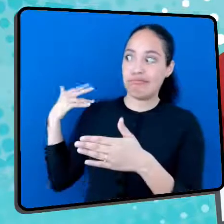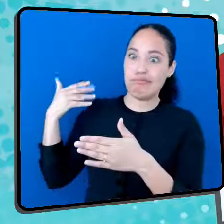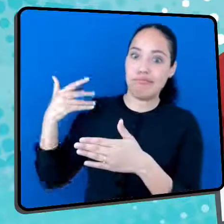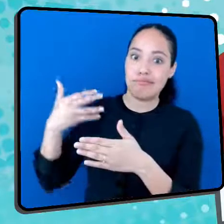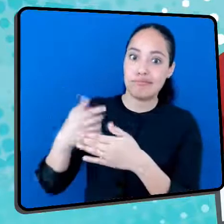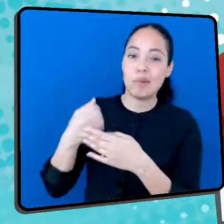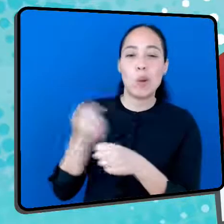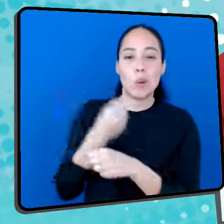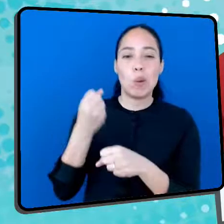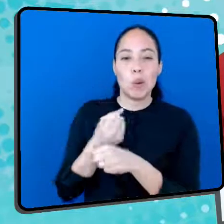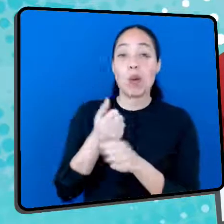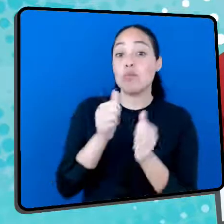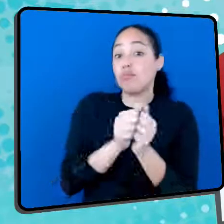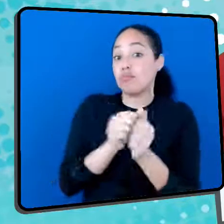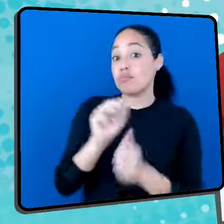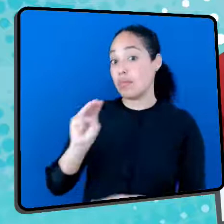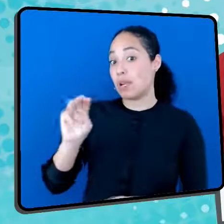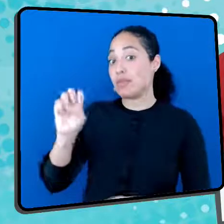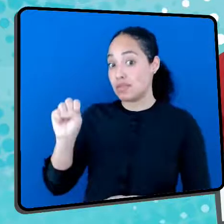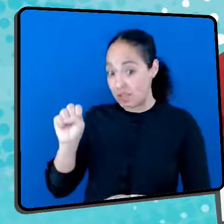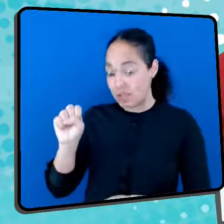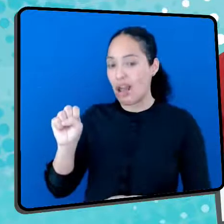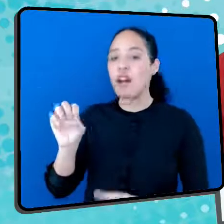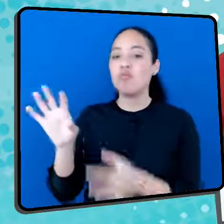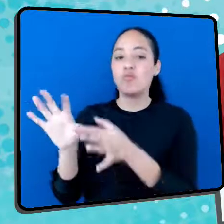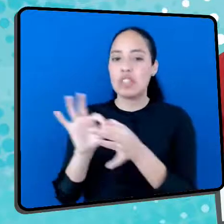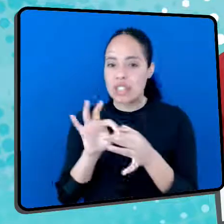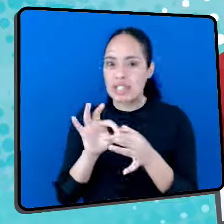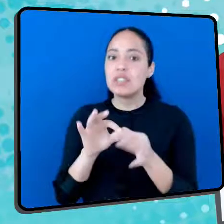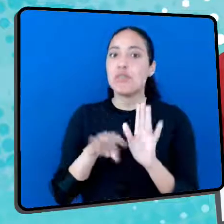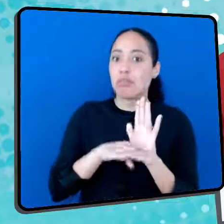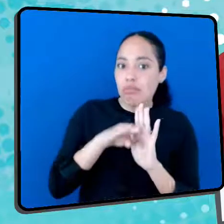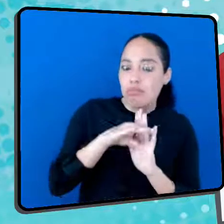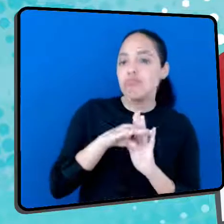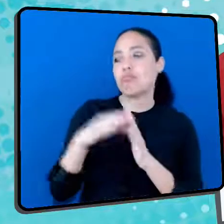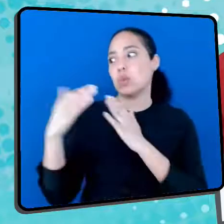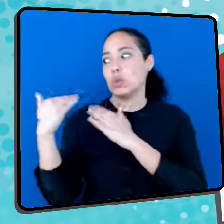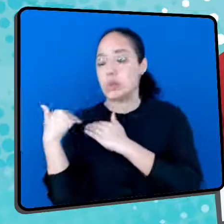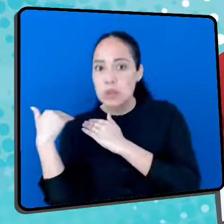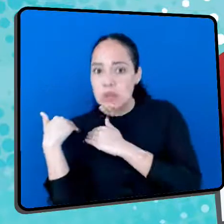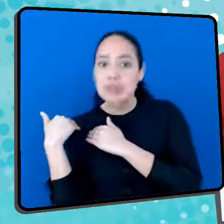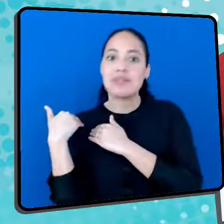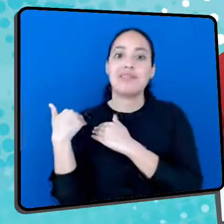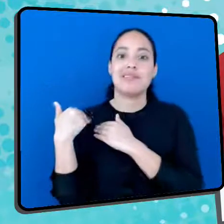mitigating unfairness, as well as using explainability in machine learning models. So I've